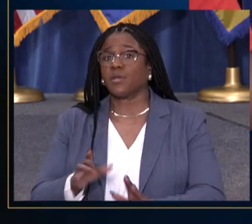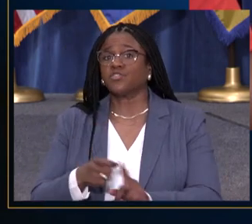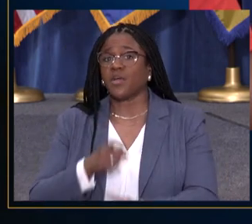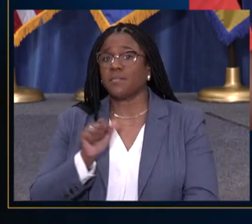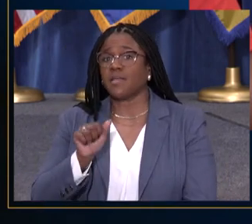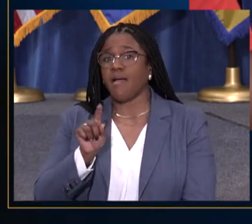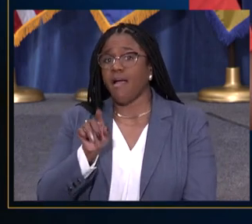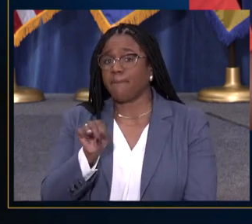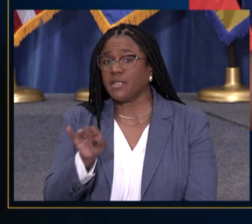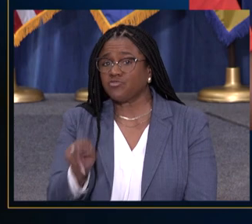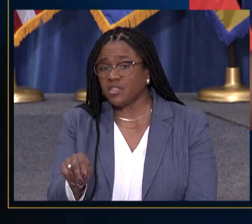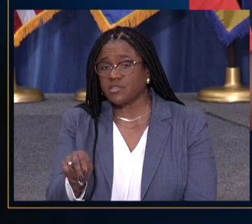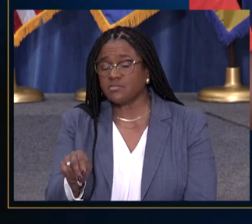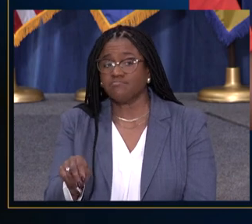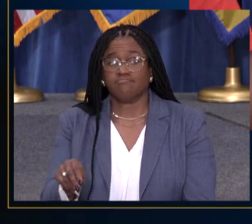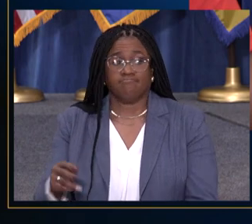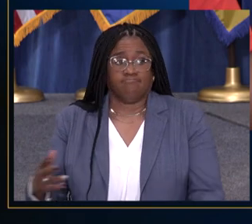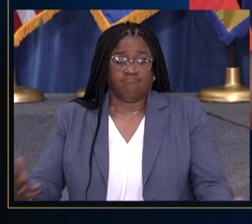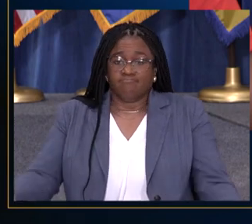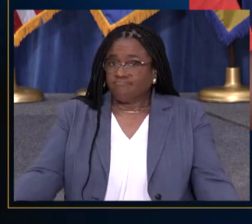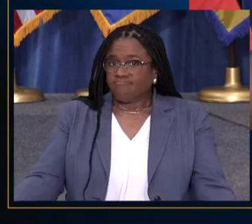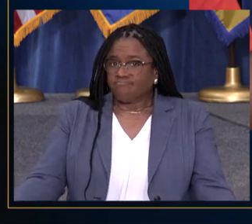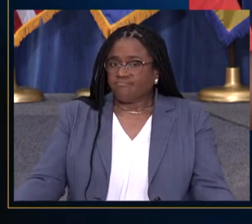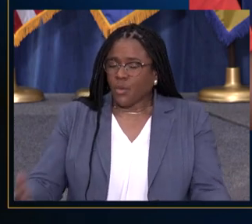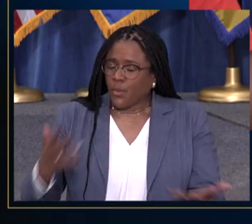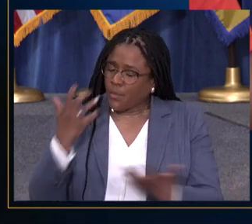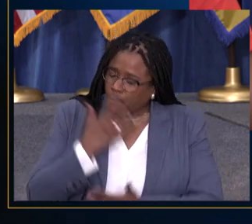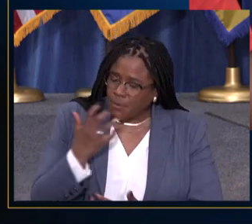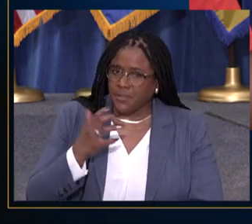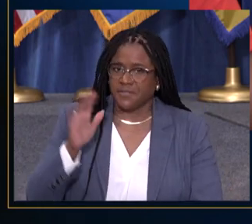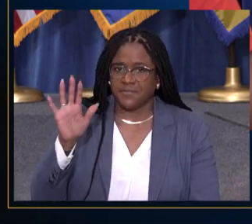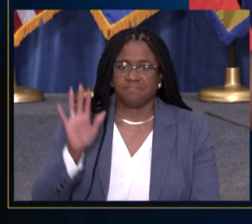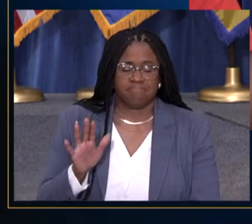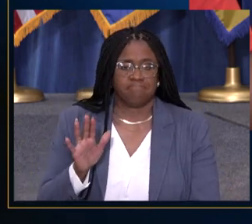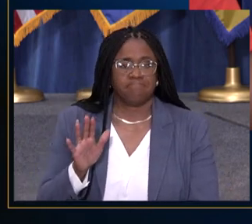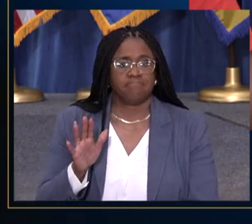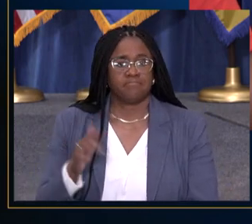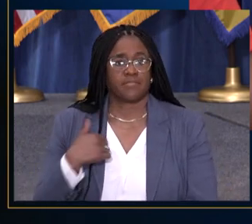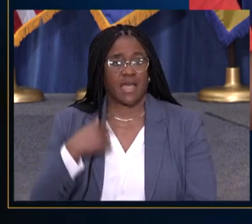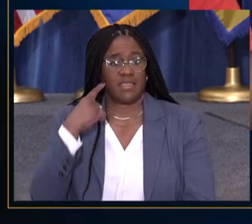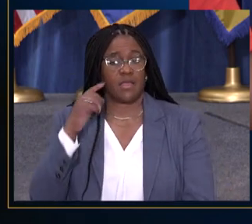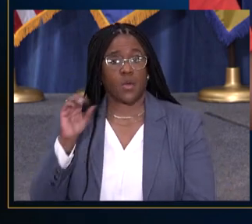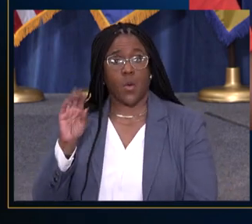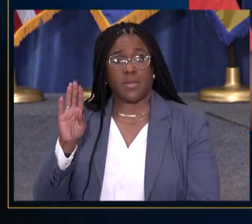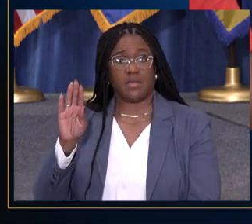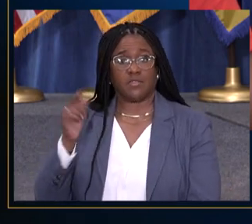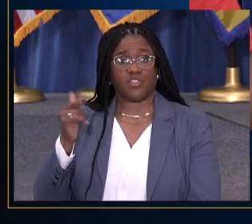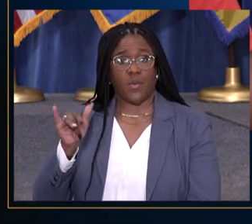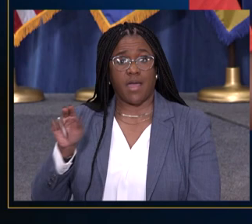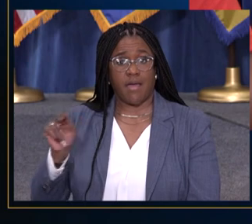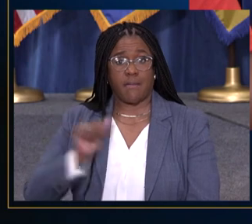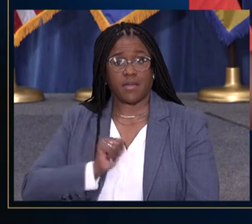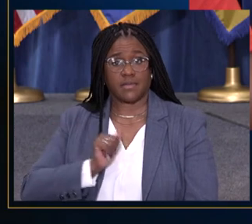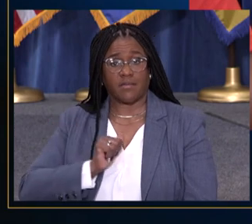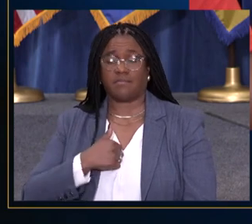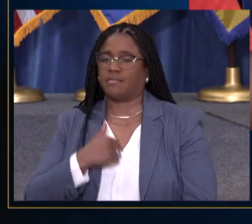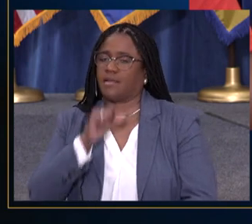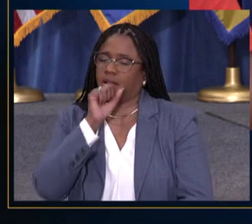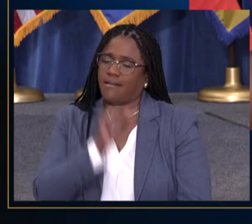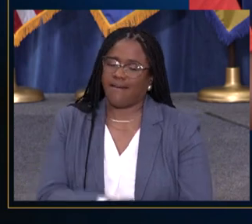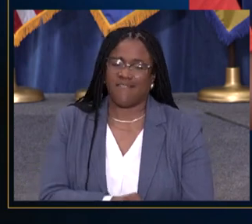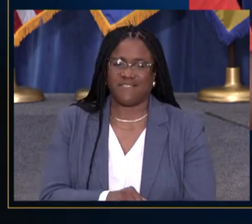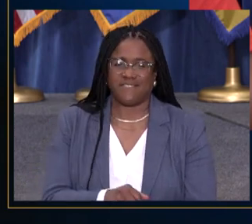administration has done has been just so outstanding. And I think as an OBGYN, I love